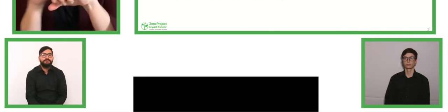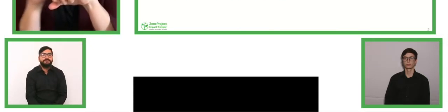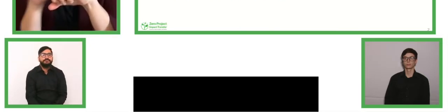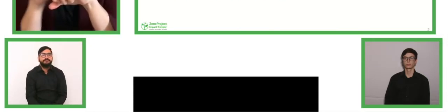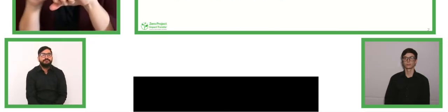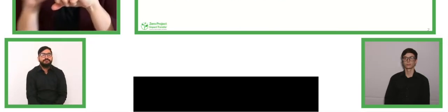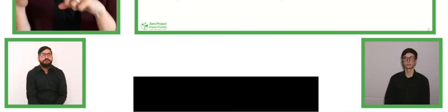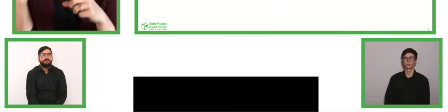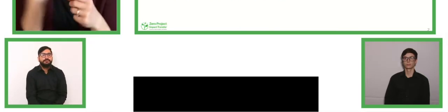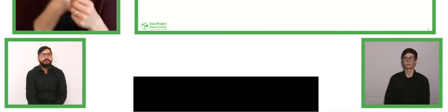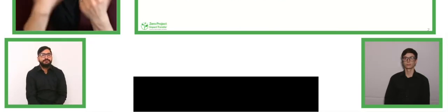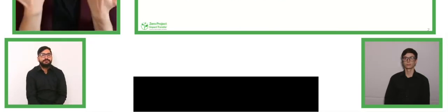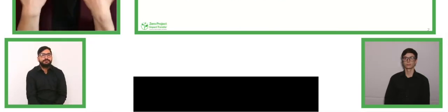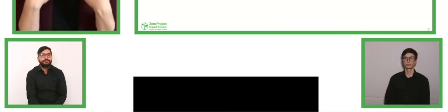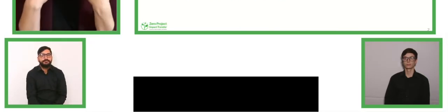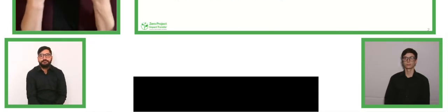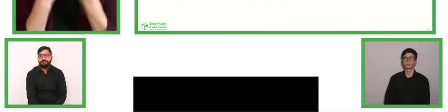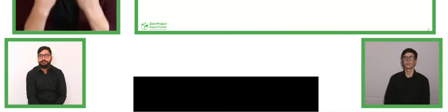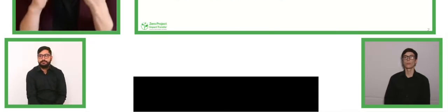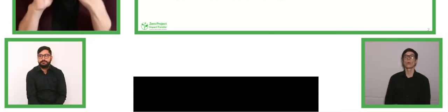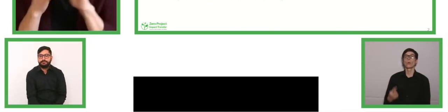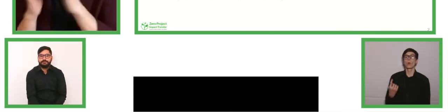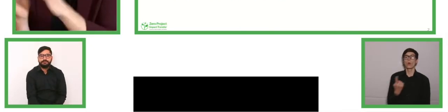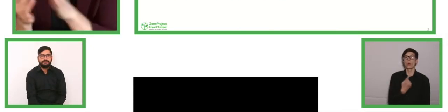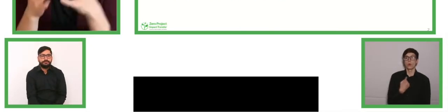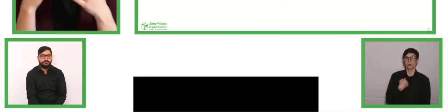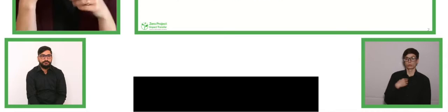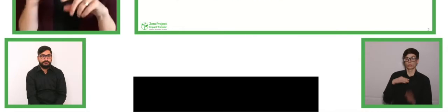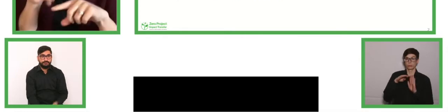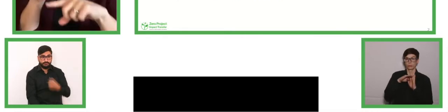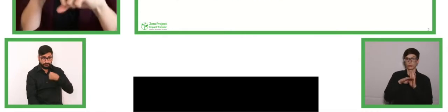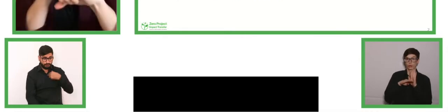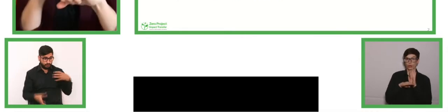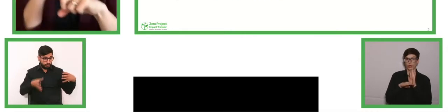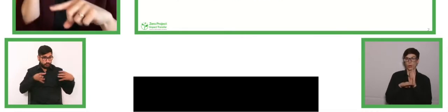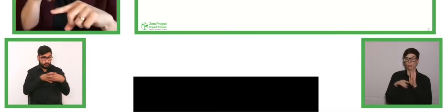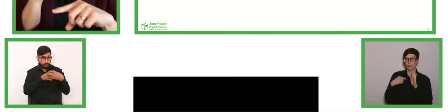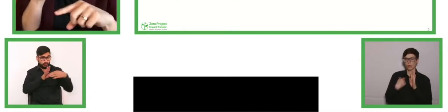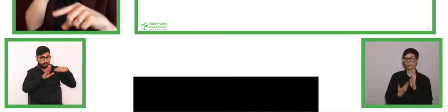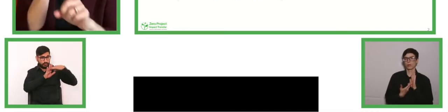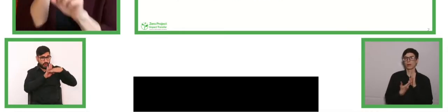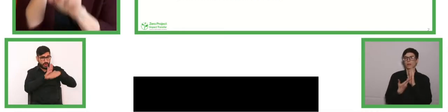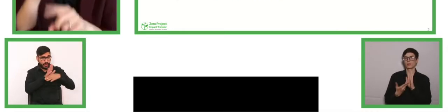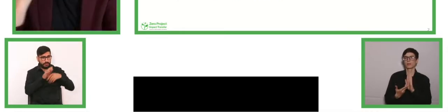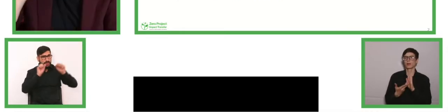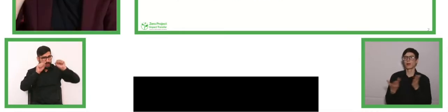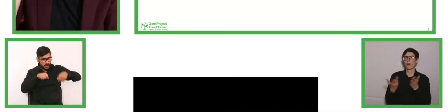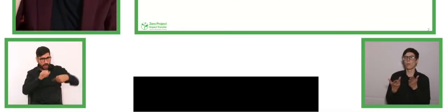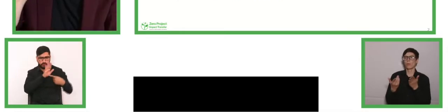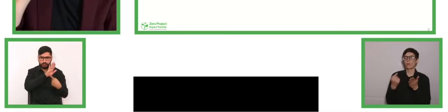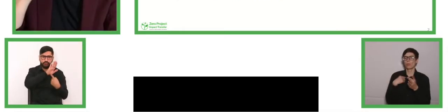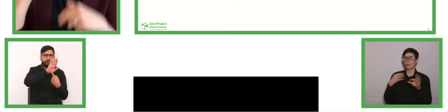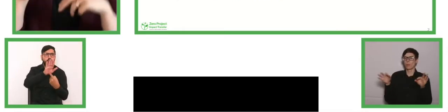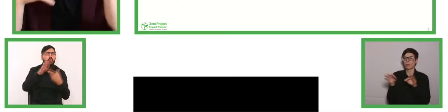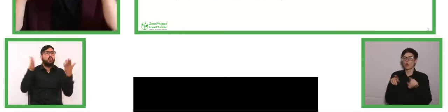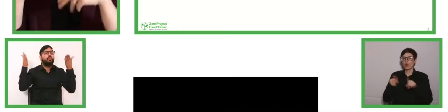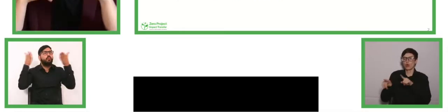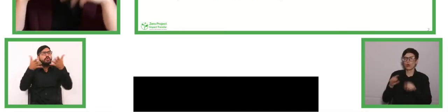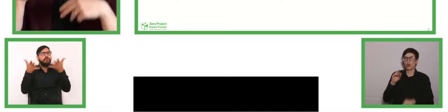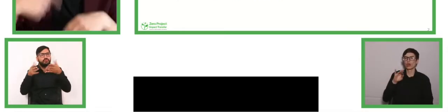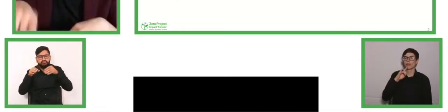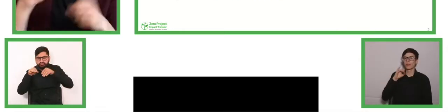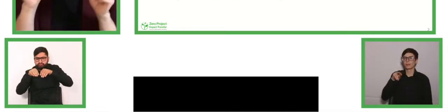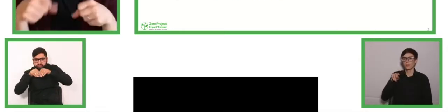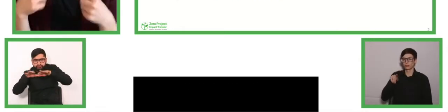In our program, we provide training, we grow a team, we have a strong network, and the training that we do is with the